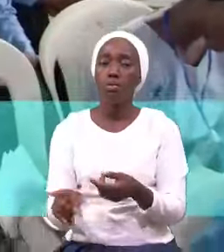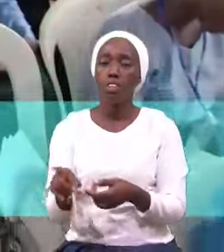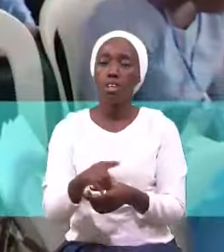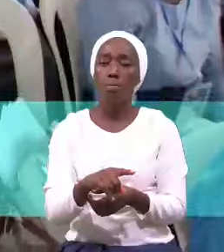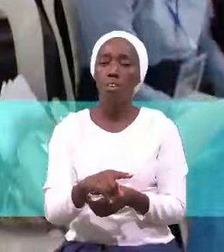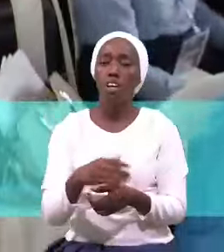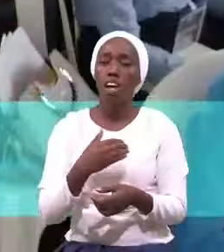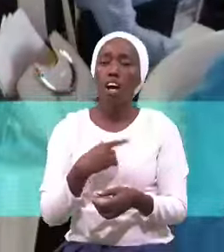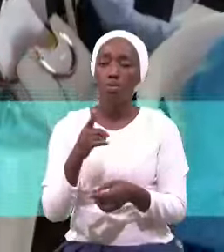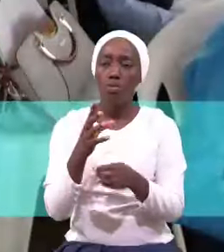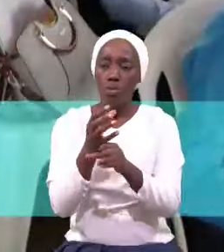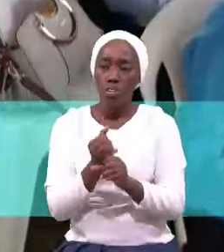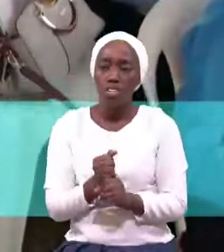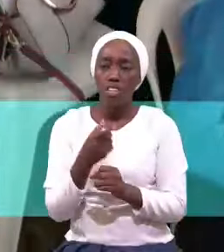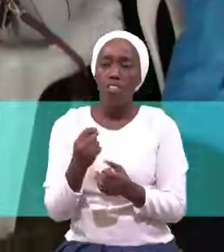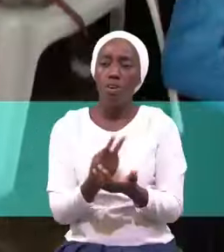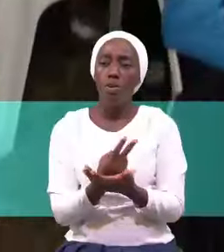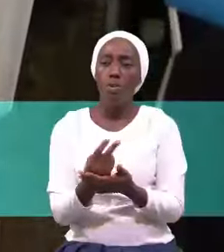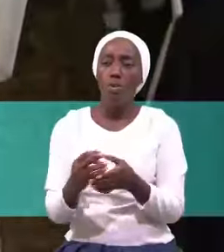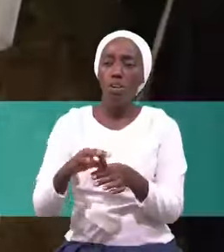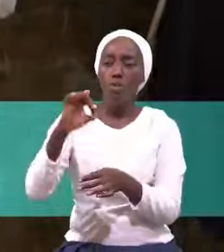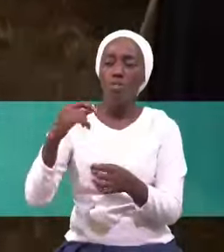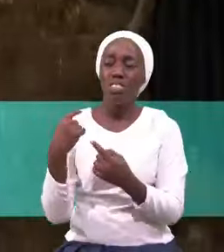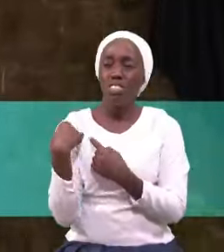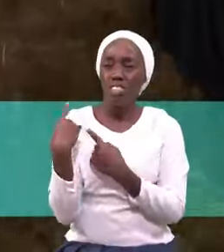you received the Holy Ghost since you believed?